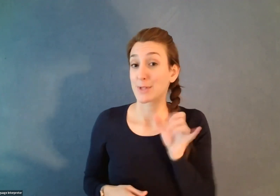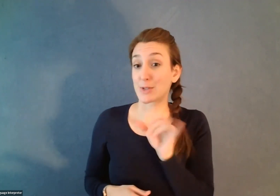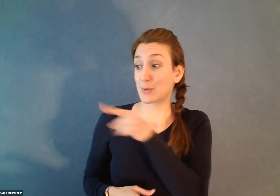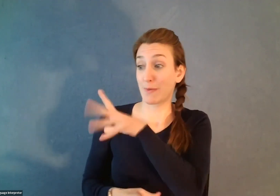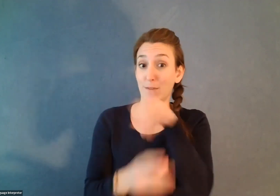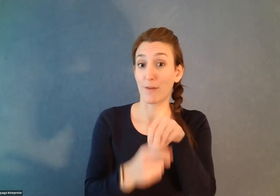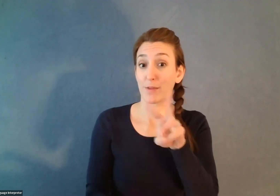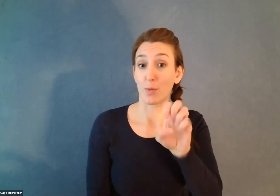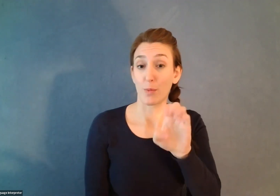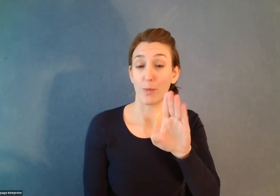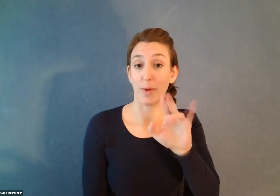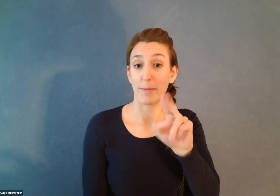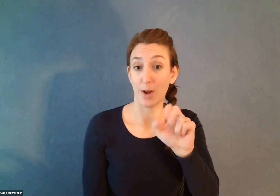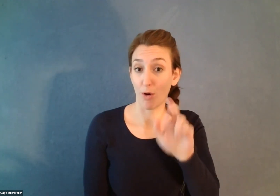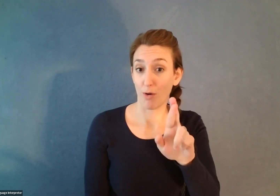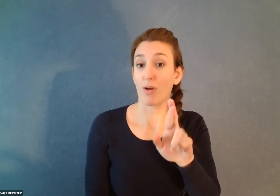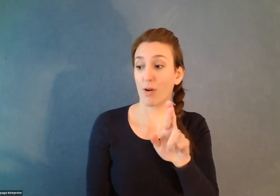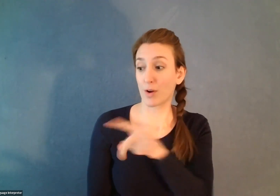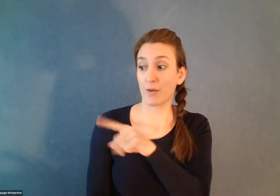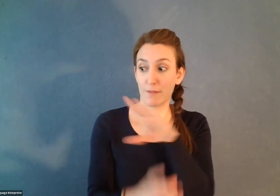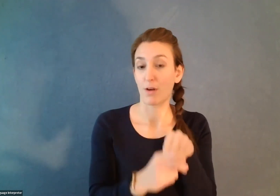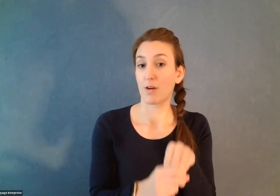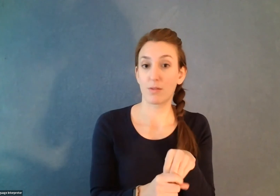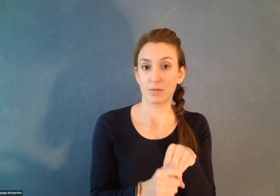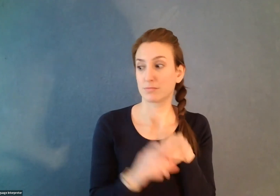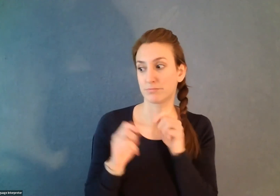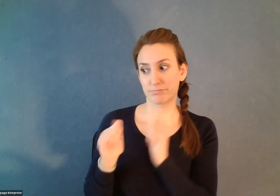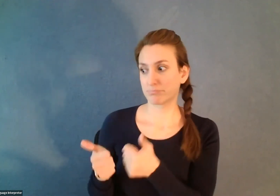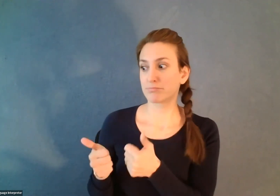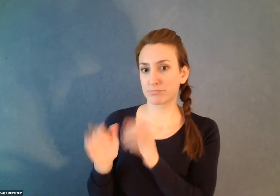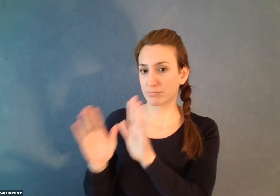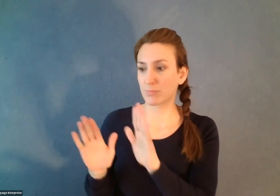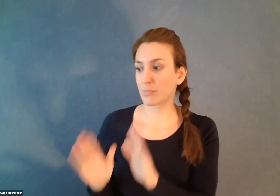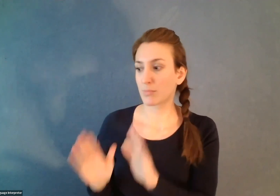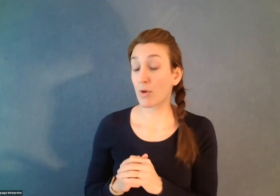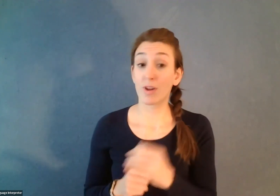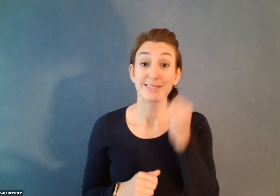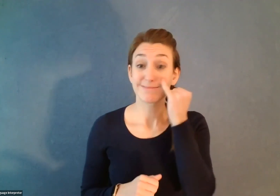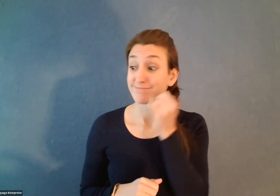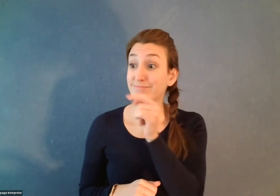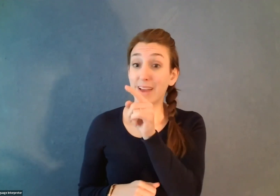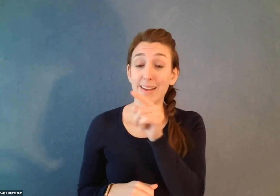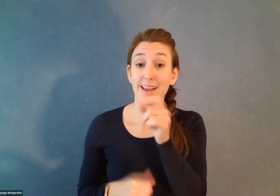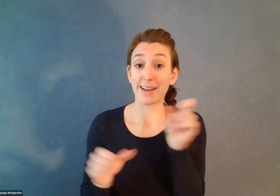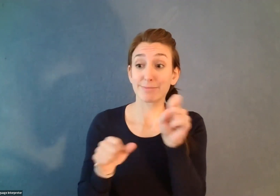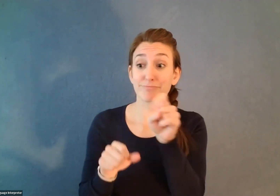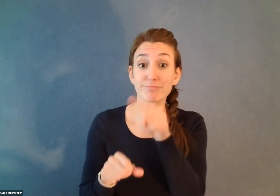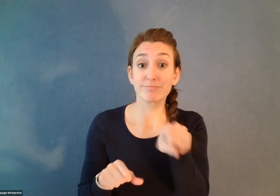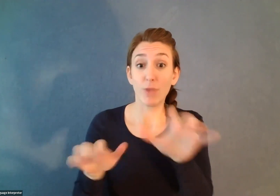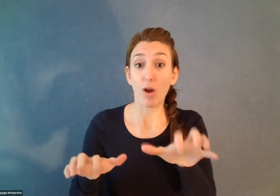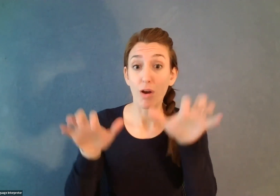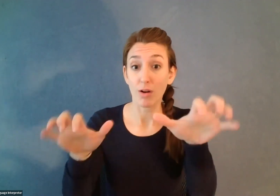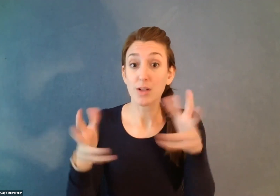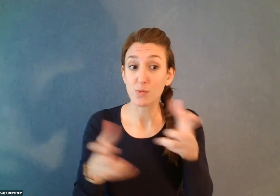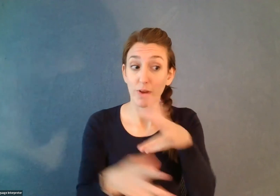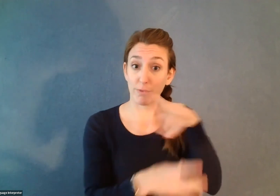our listserv is welcome to learn about any events that we're sharing with our students, either put on by us or not. Because as we all know, one